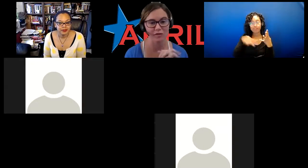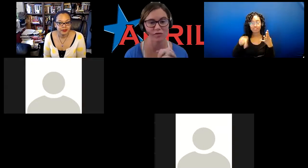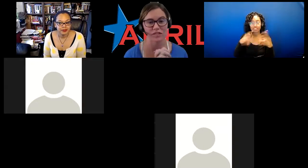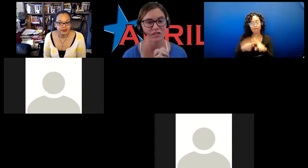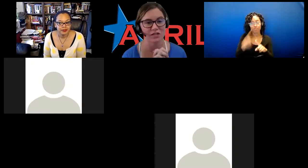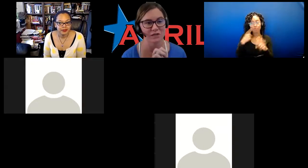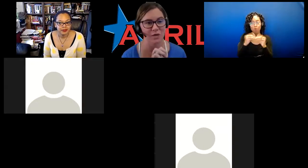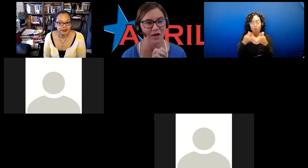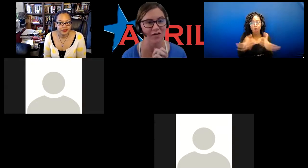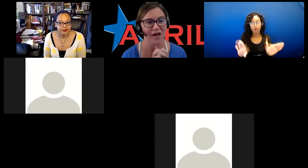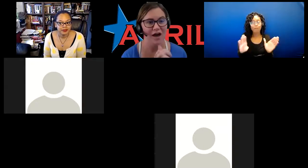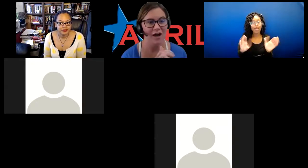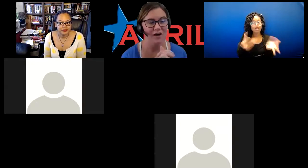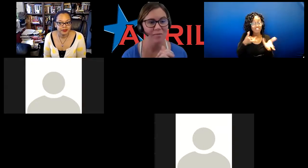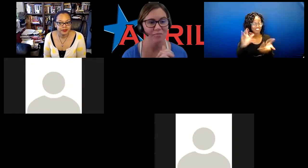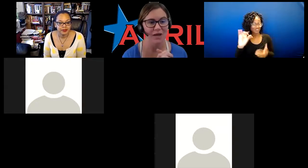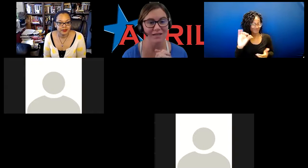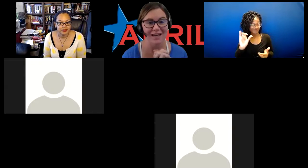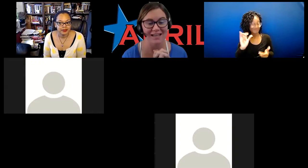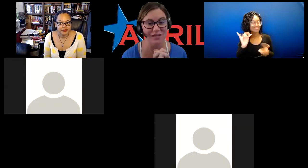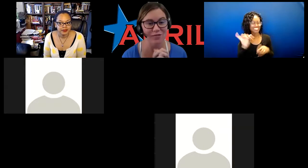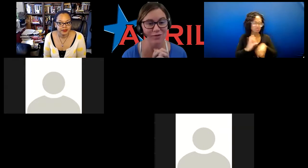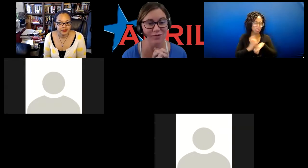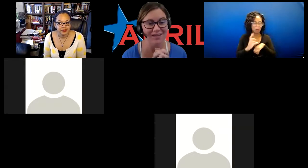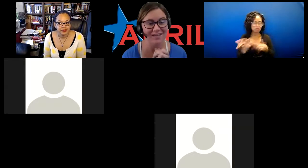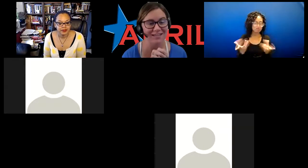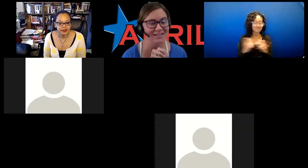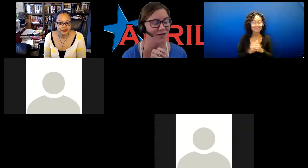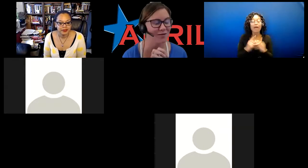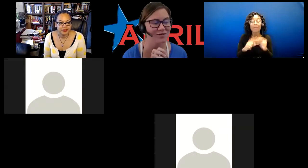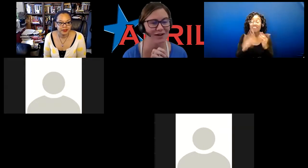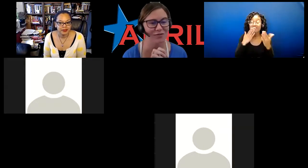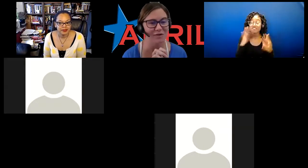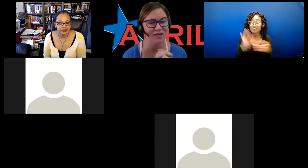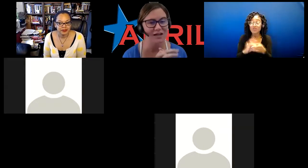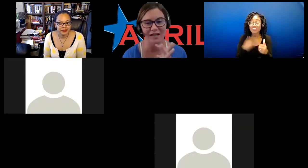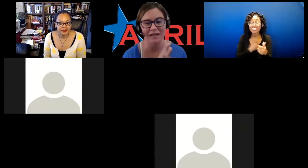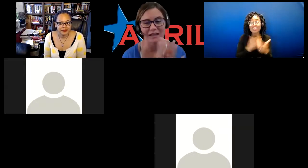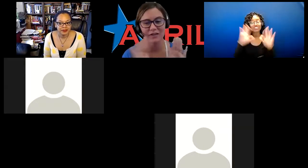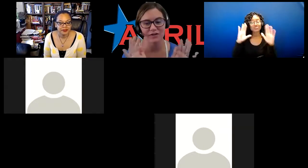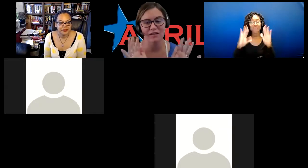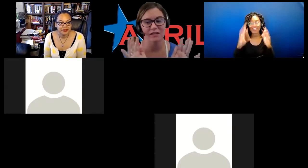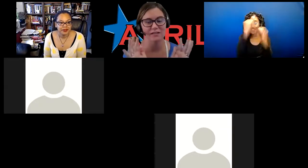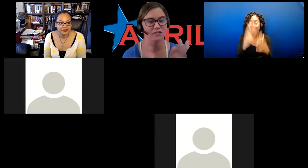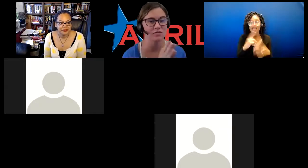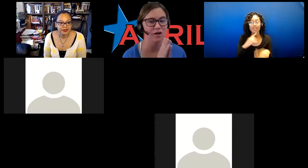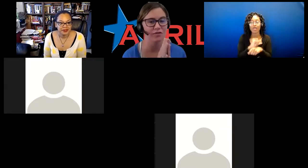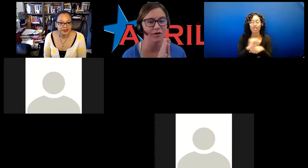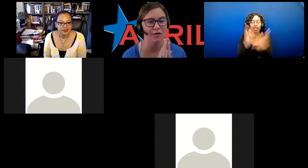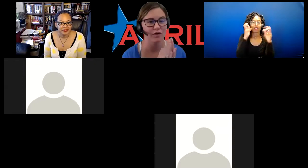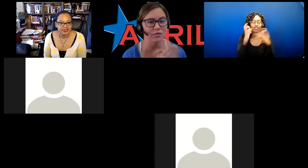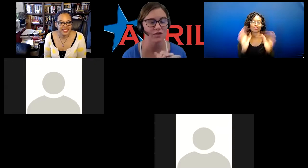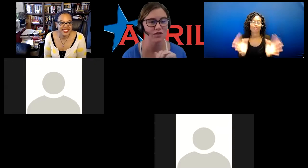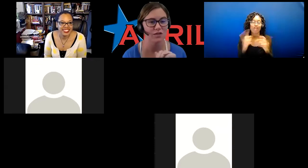open conversation as well. But I thank you for joining us. This is always great information, and I could literally listen to you talk